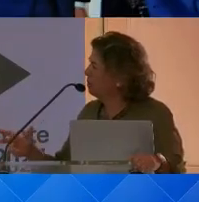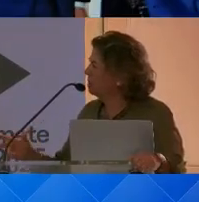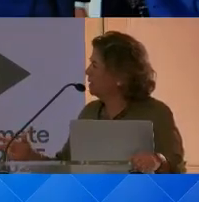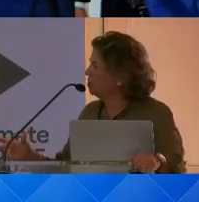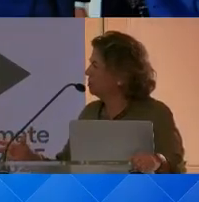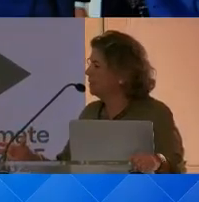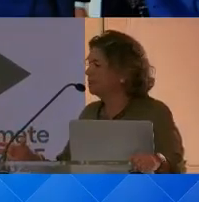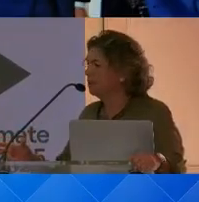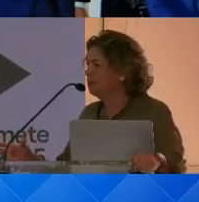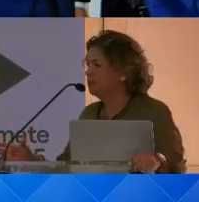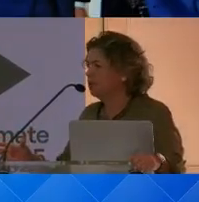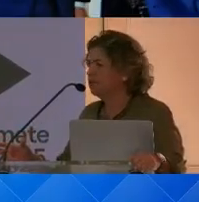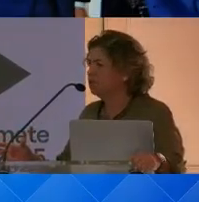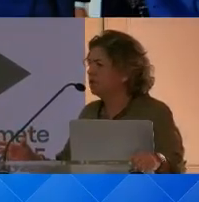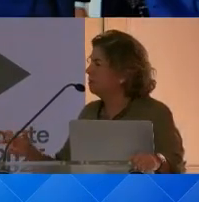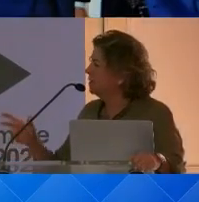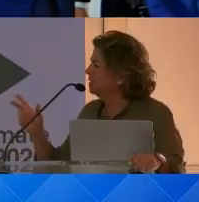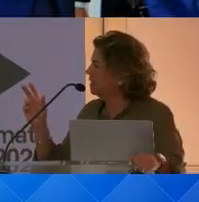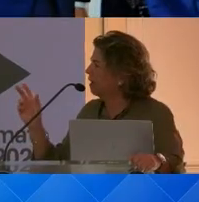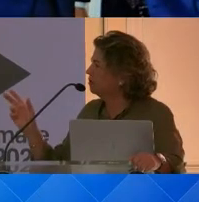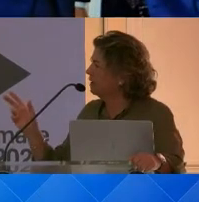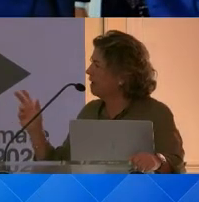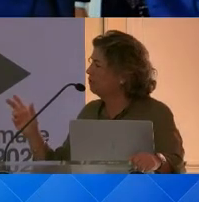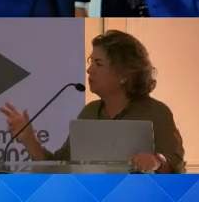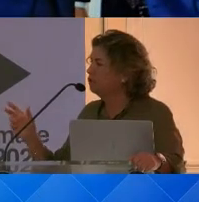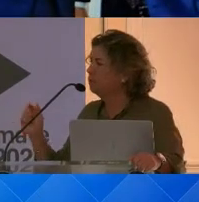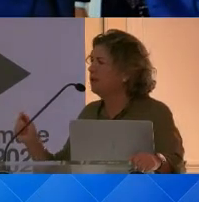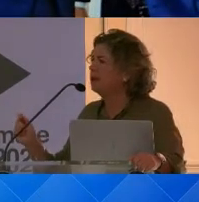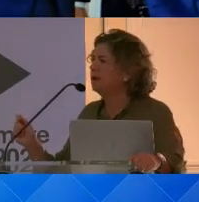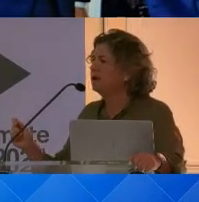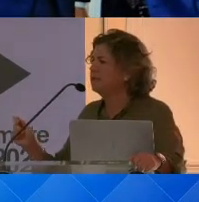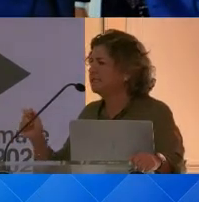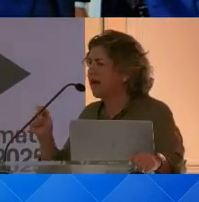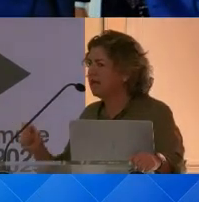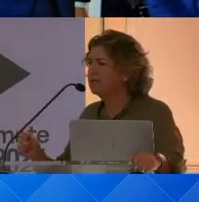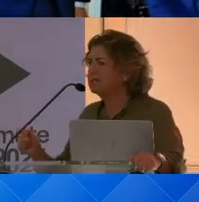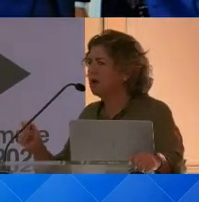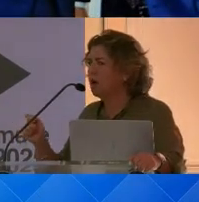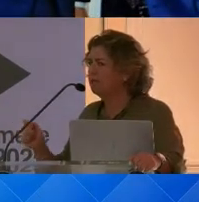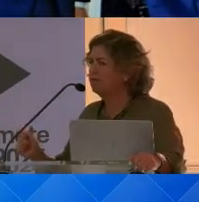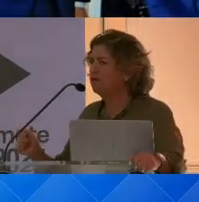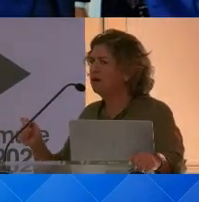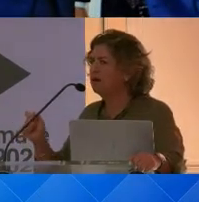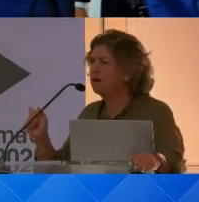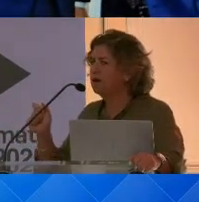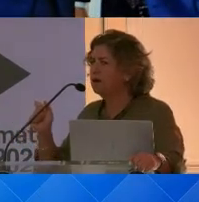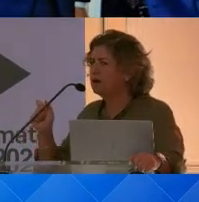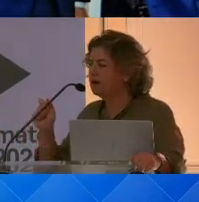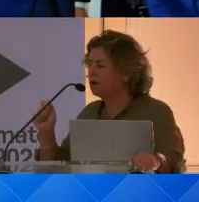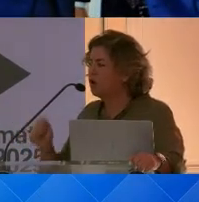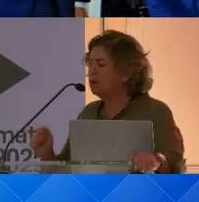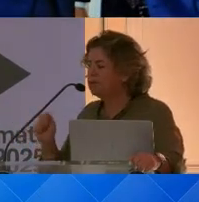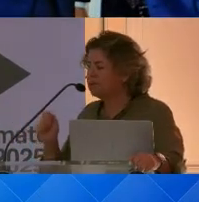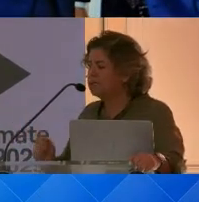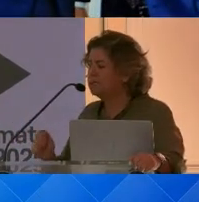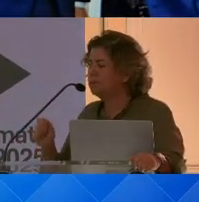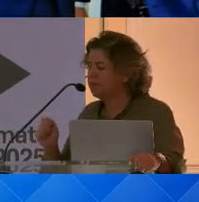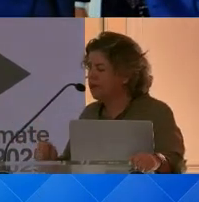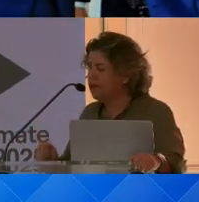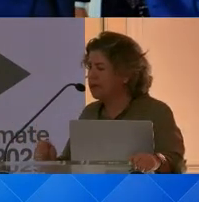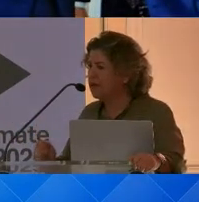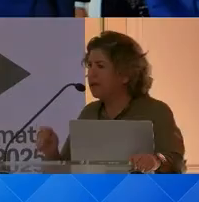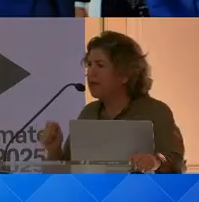global mobilization against climate change, but it's also an effort to bring the science of complex